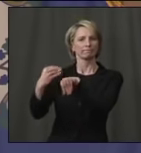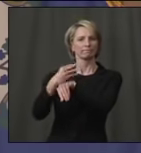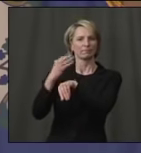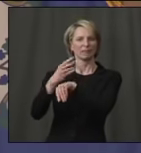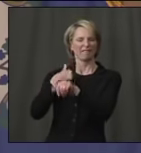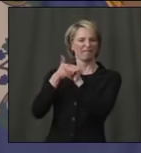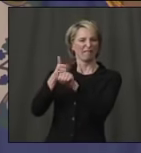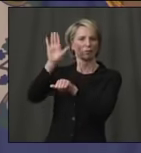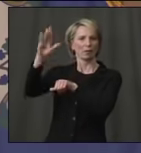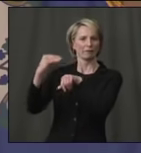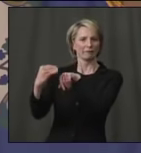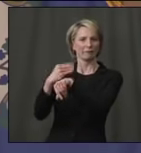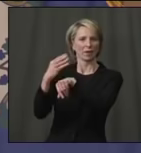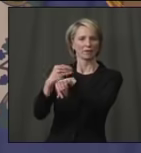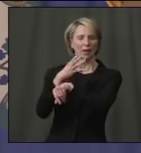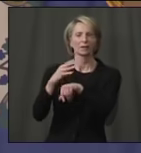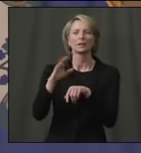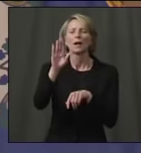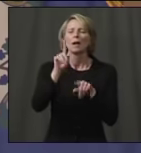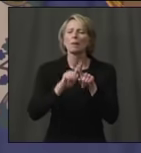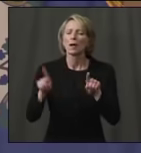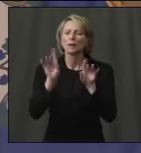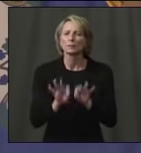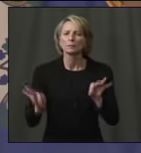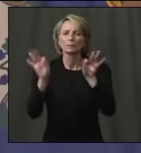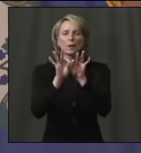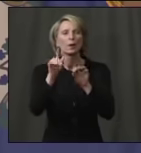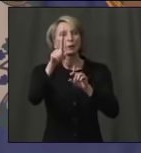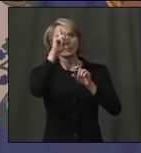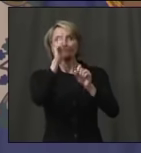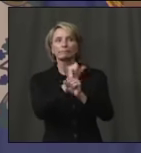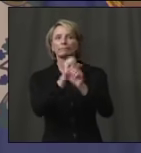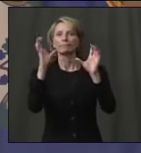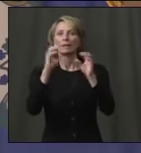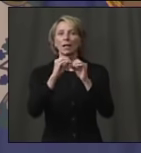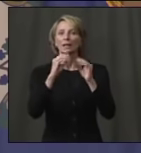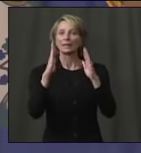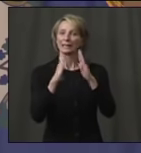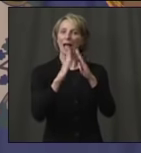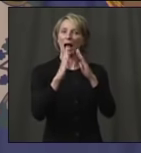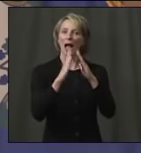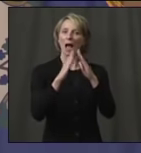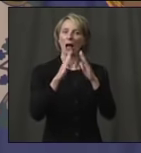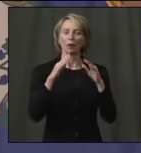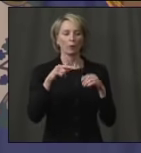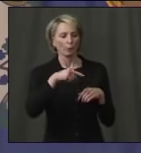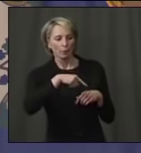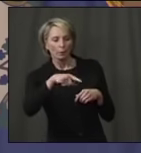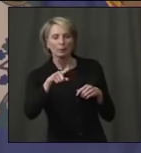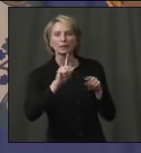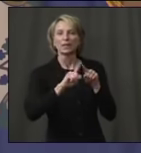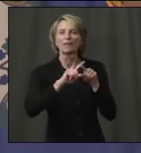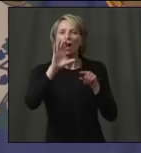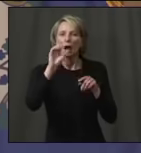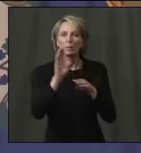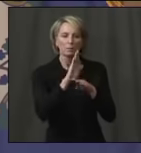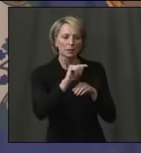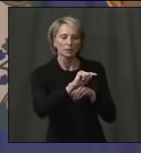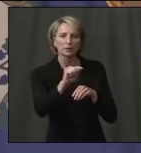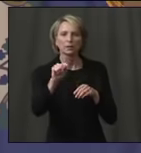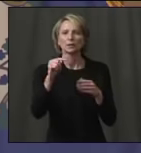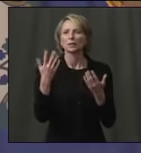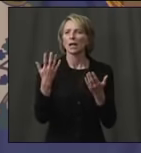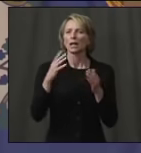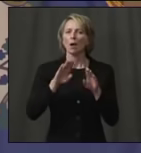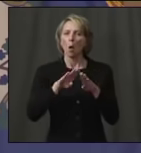let's think about all those Main Street businesses that we think we can open up safely. Safely means you can wear the